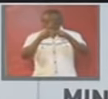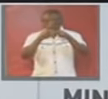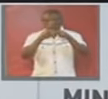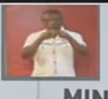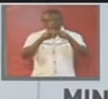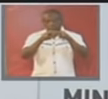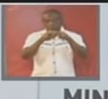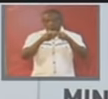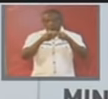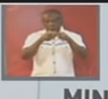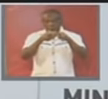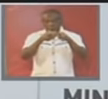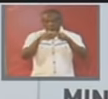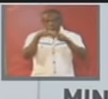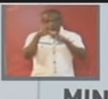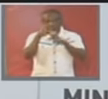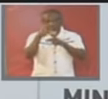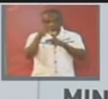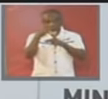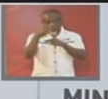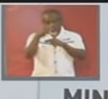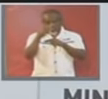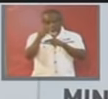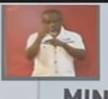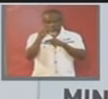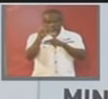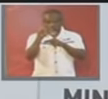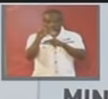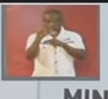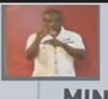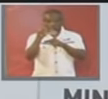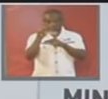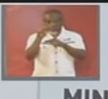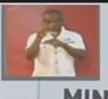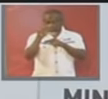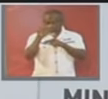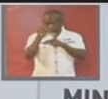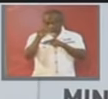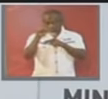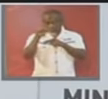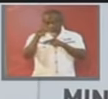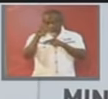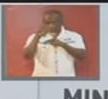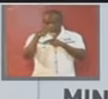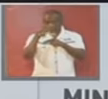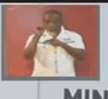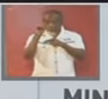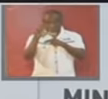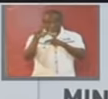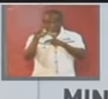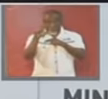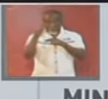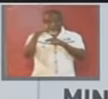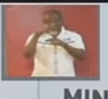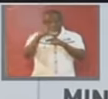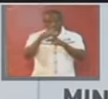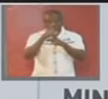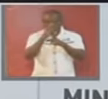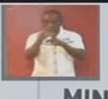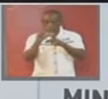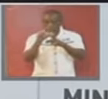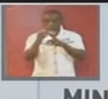chloride, monobasic potassium phosphate, sodium chloride, which is salt, and basic sodium